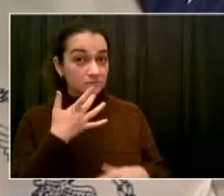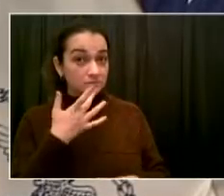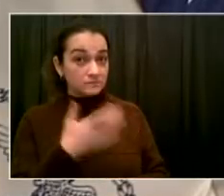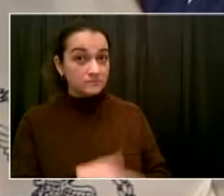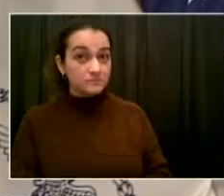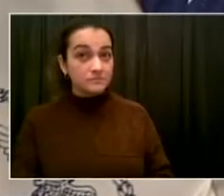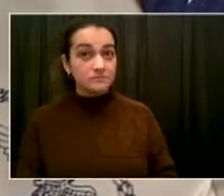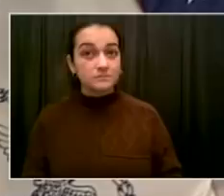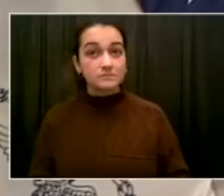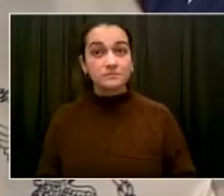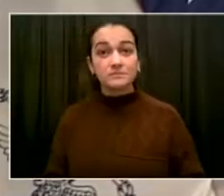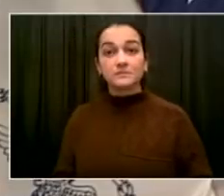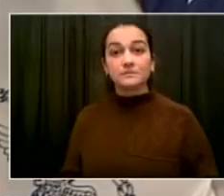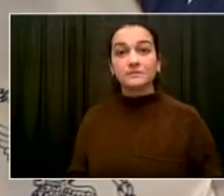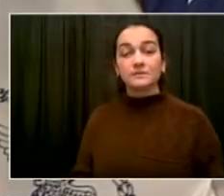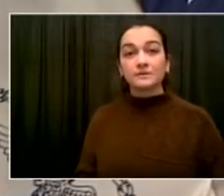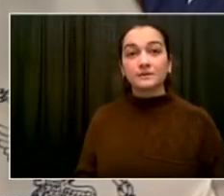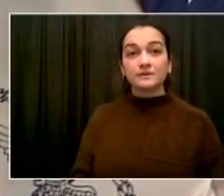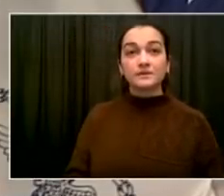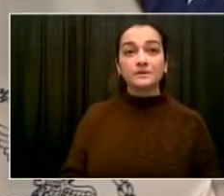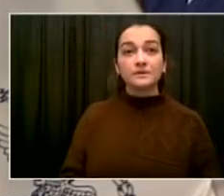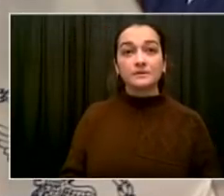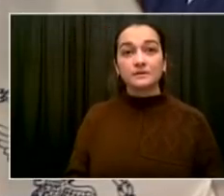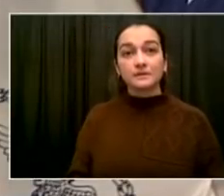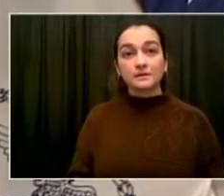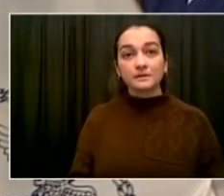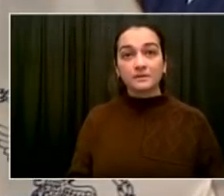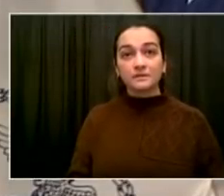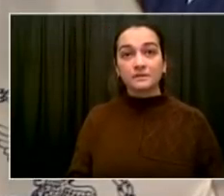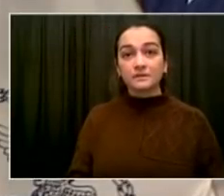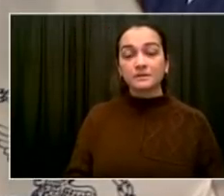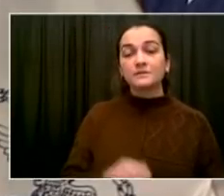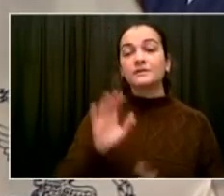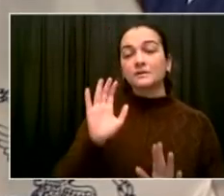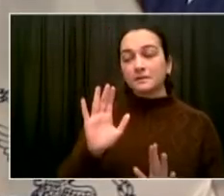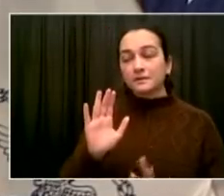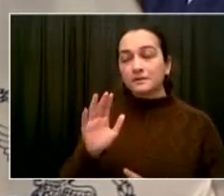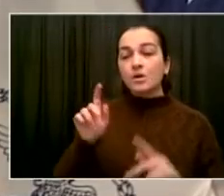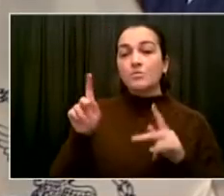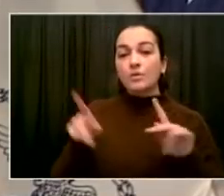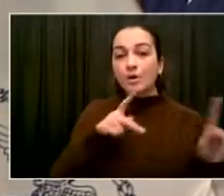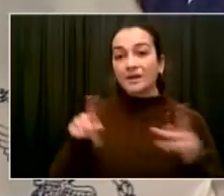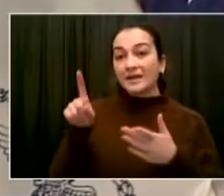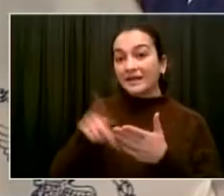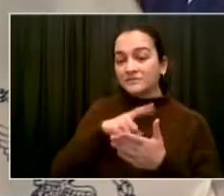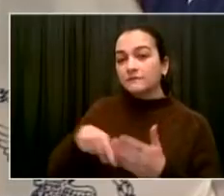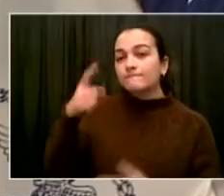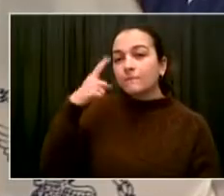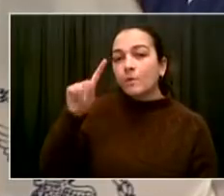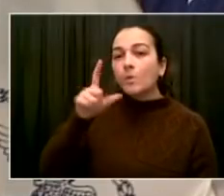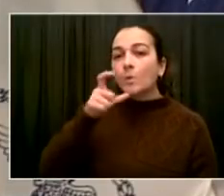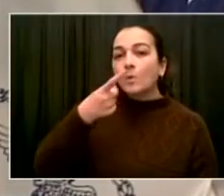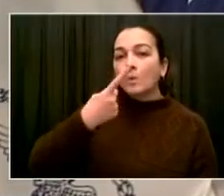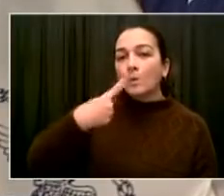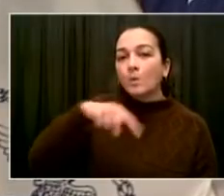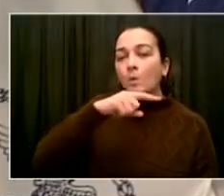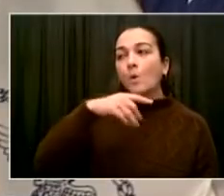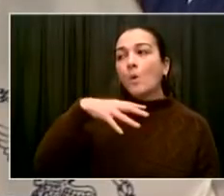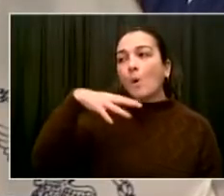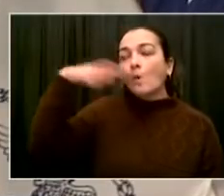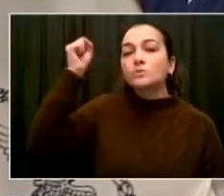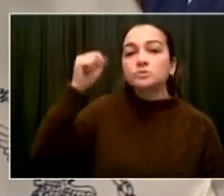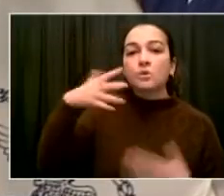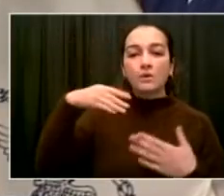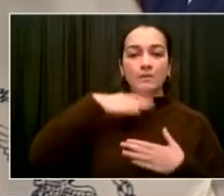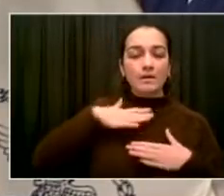and older or folks who have serious pre-existing conditions to be mindful about those optional events and think carefully